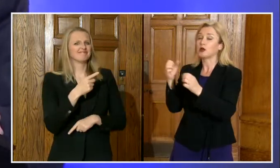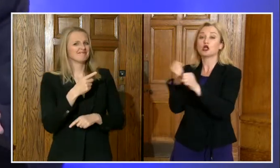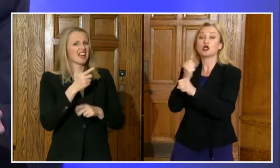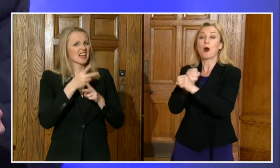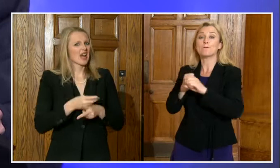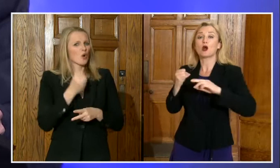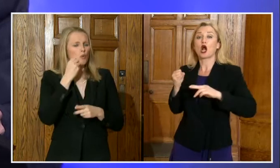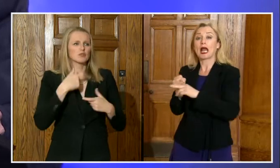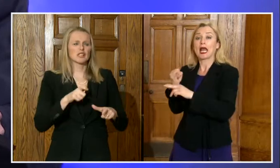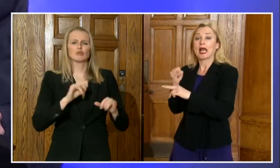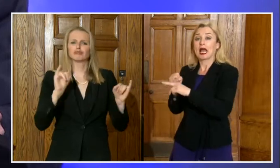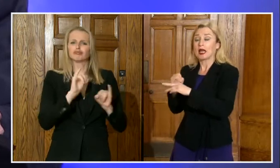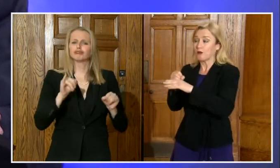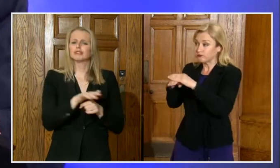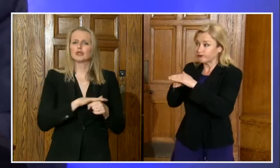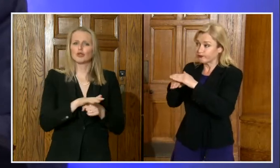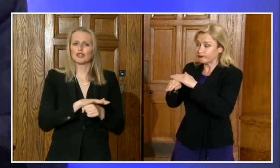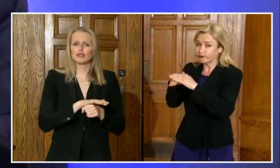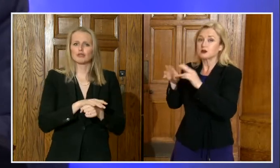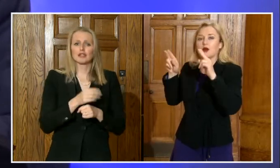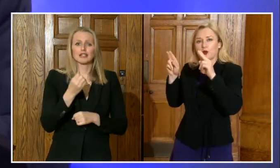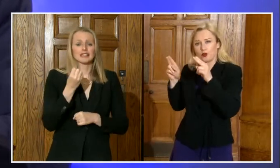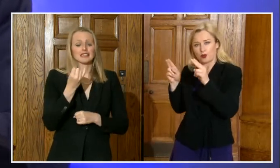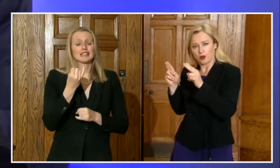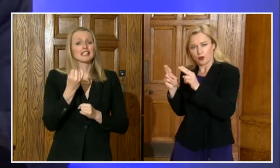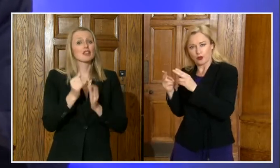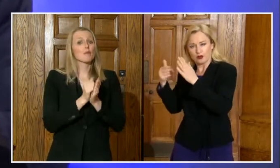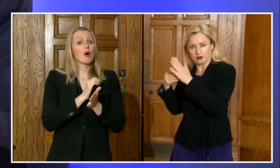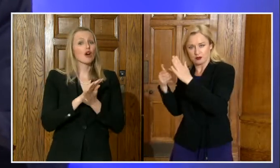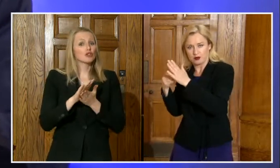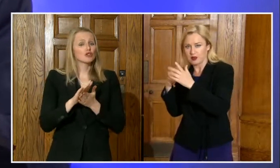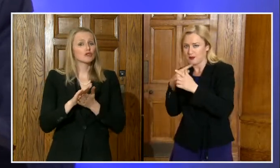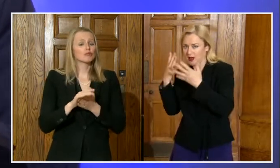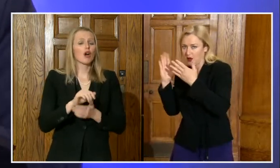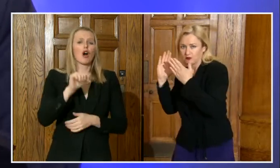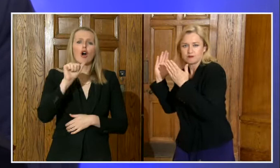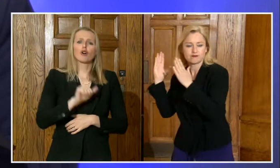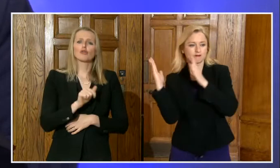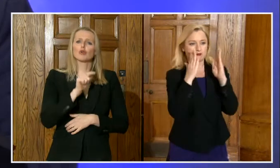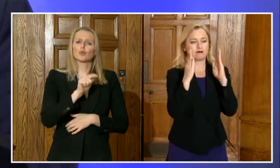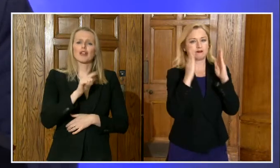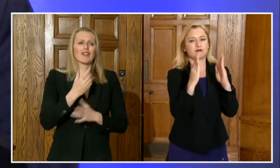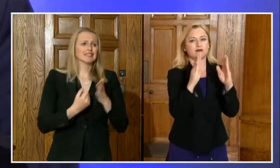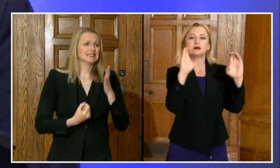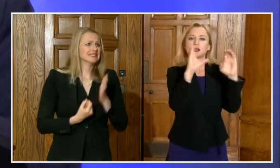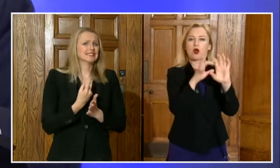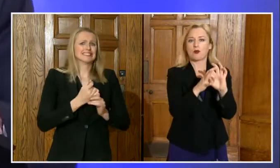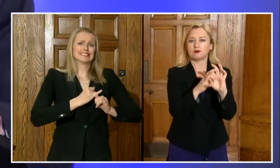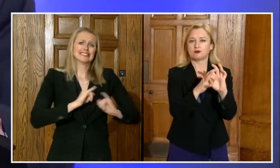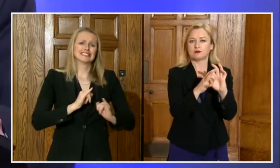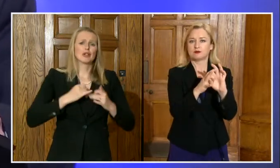the 16th of March, there have been 125 acute respiratory outbreaks in care homes reported to the